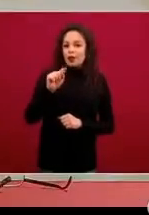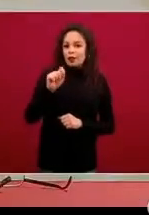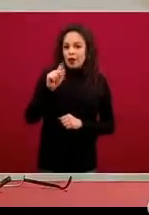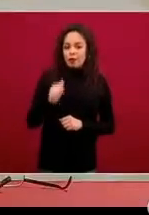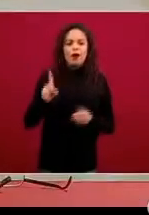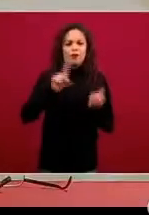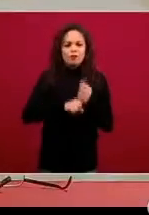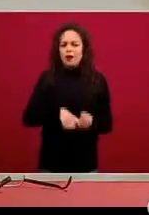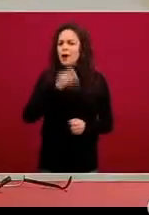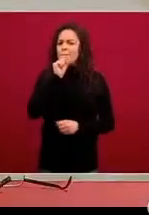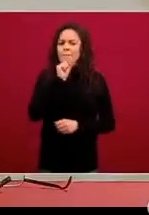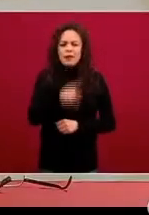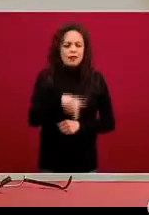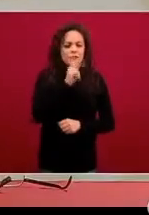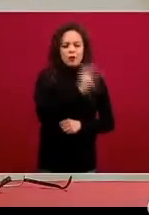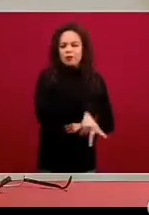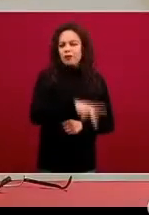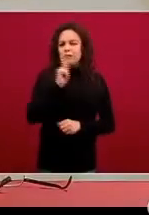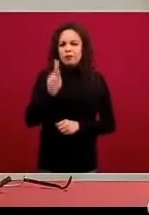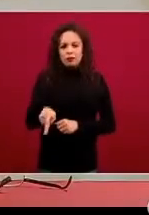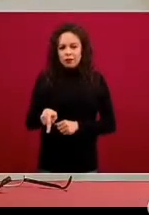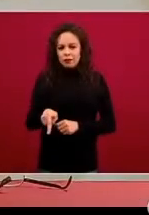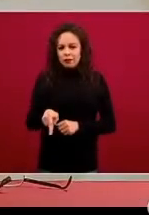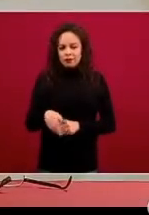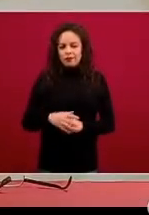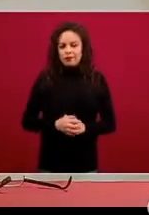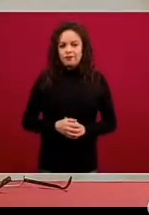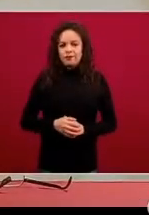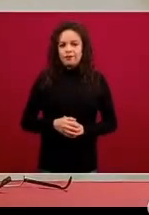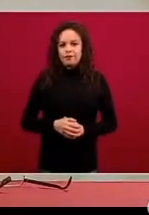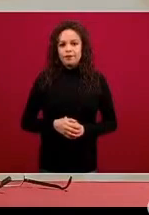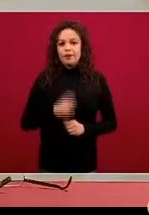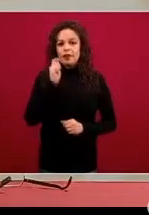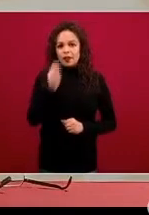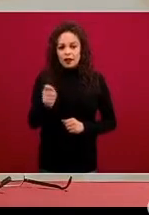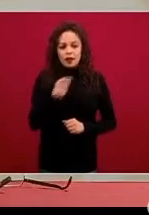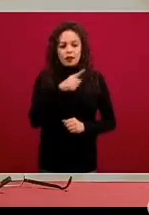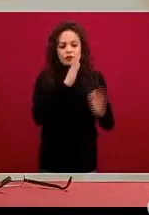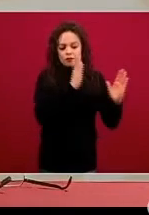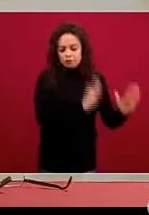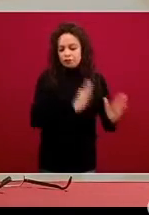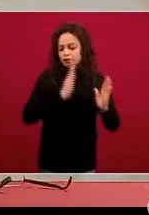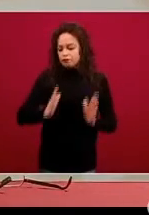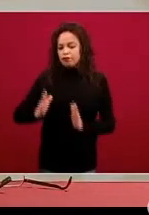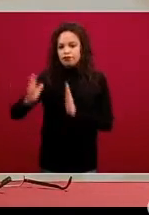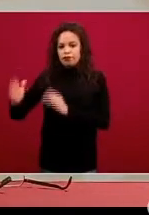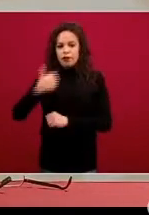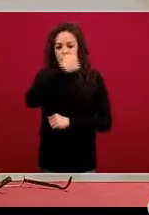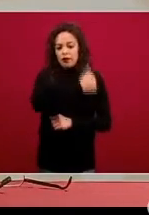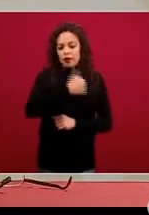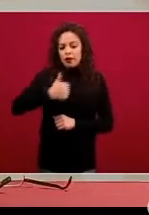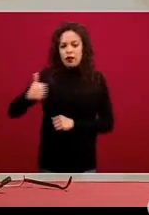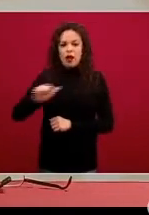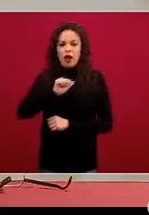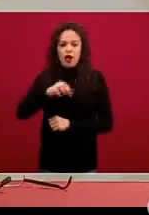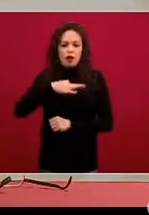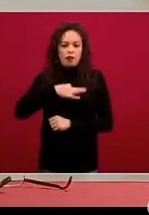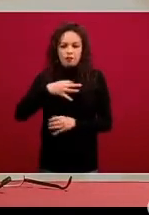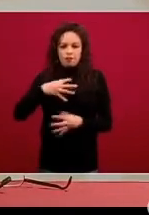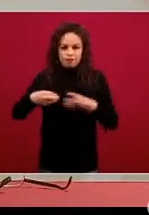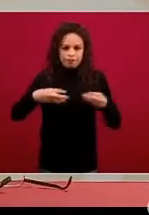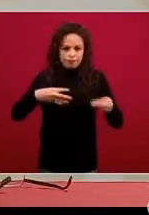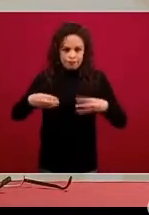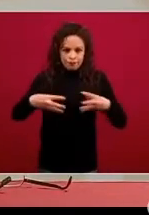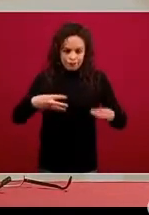apparently started saying phases or stages, and then we started saying phases or stages, but it's the same. It's the